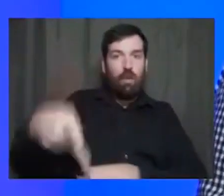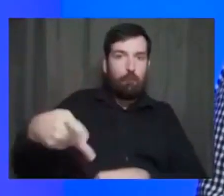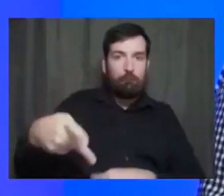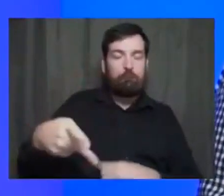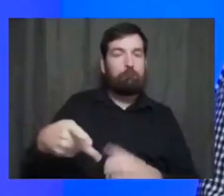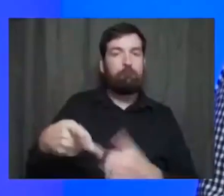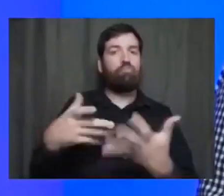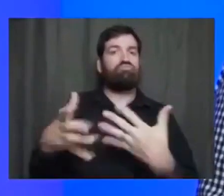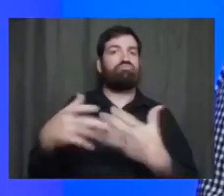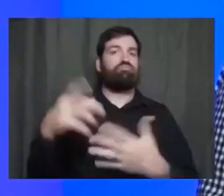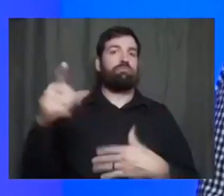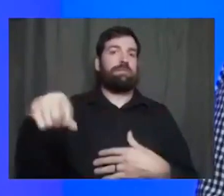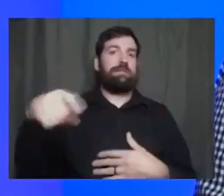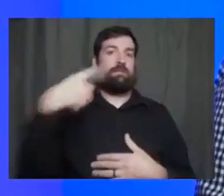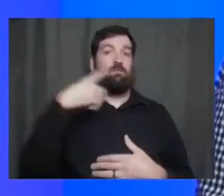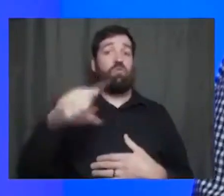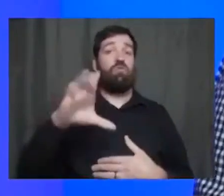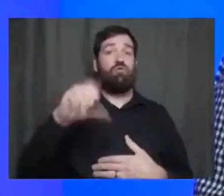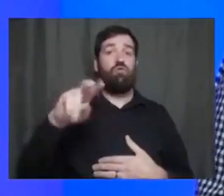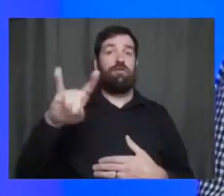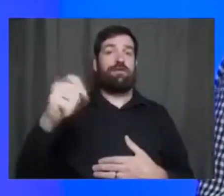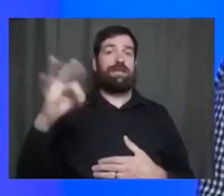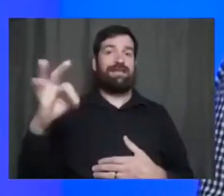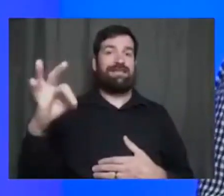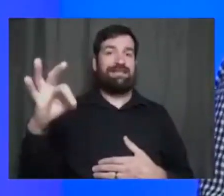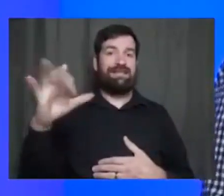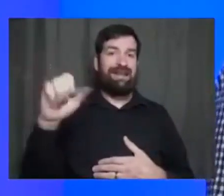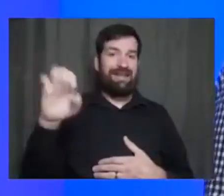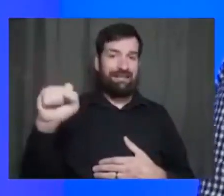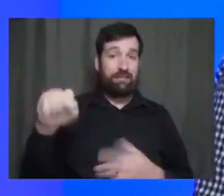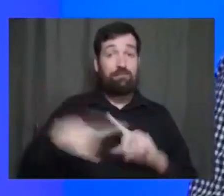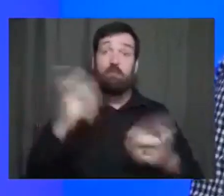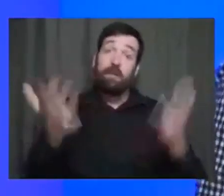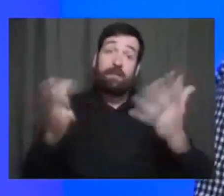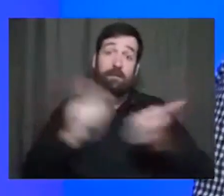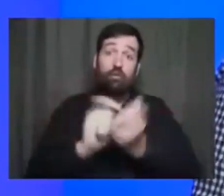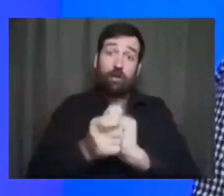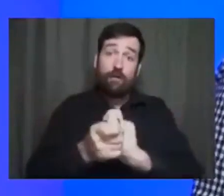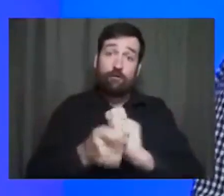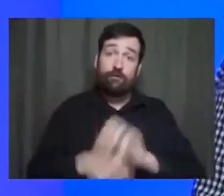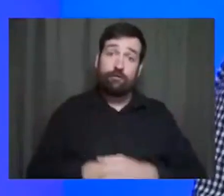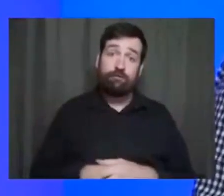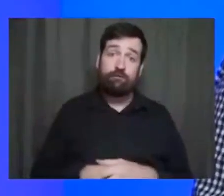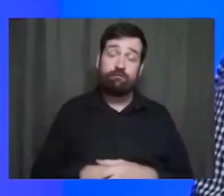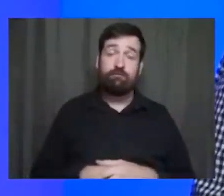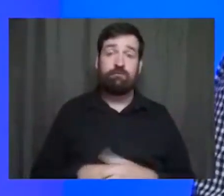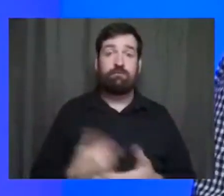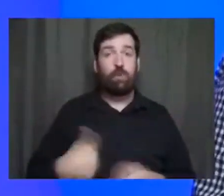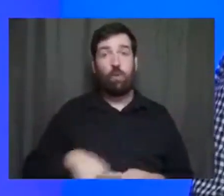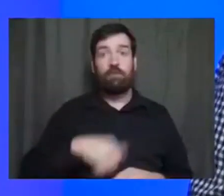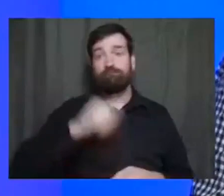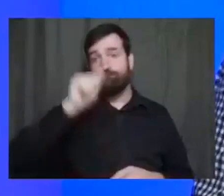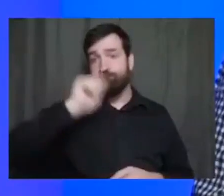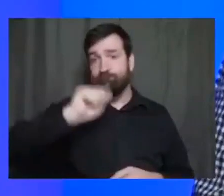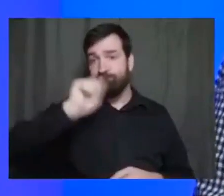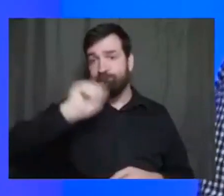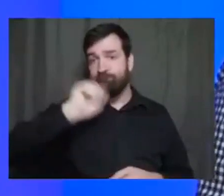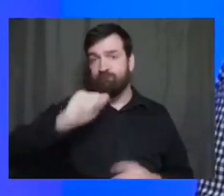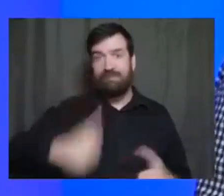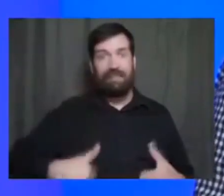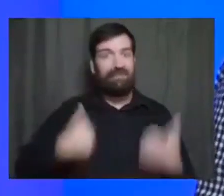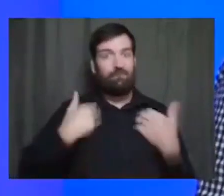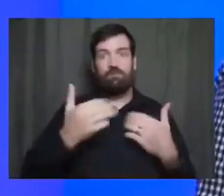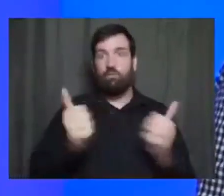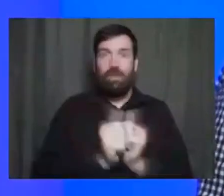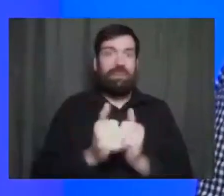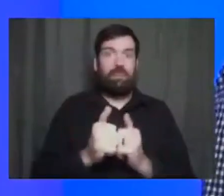with COVID-19 cases, but that may change, as we go on and we live with COVID-19 for the future. We're going to have